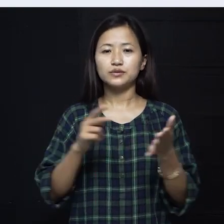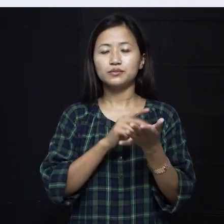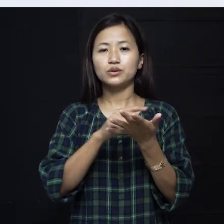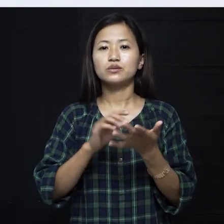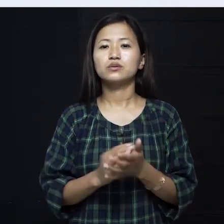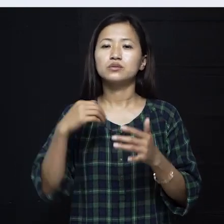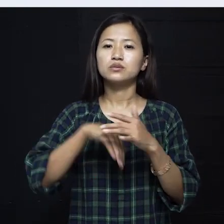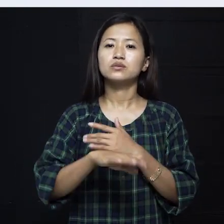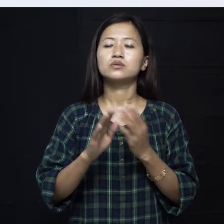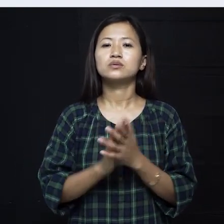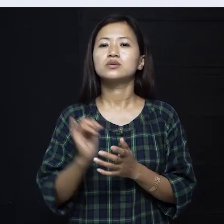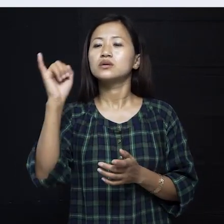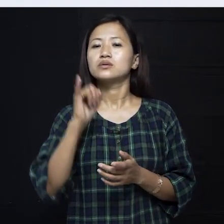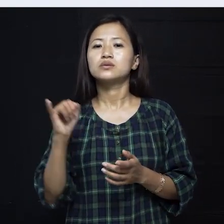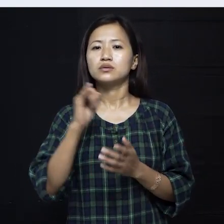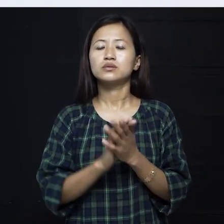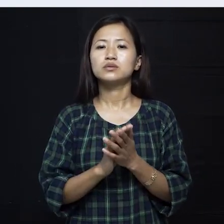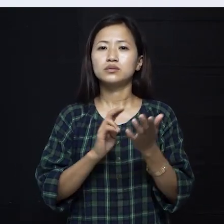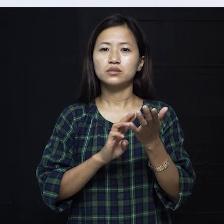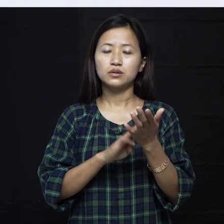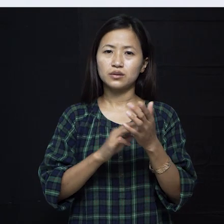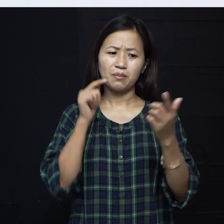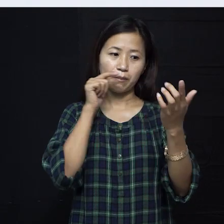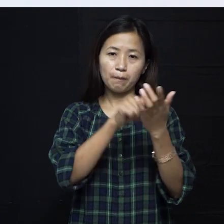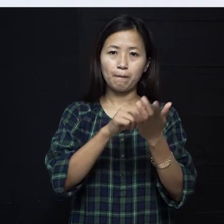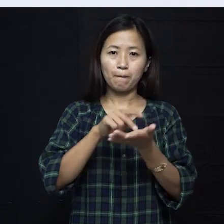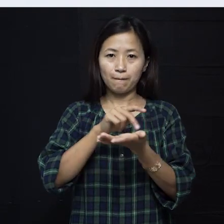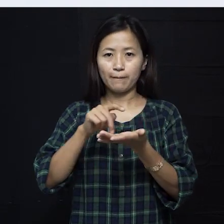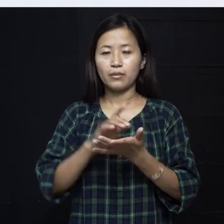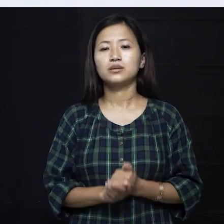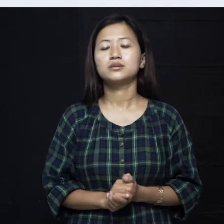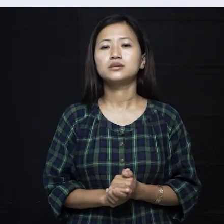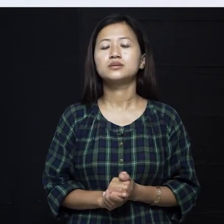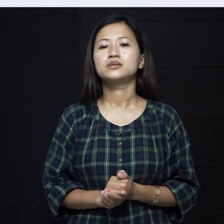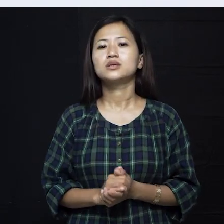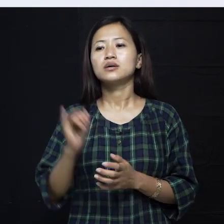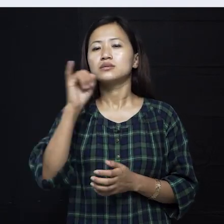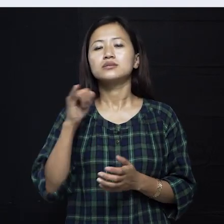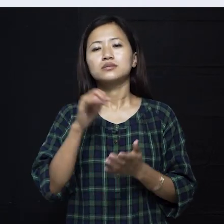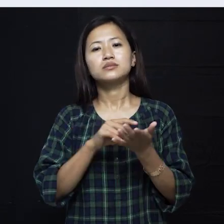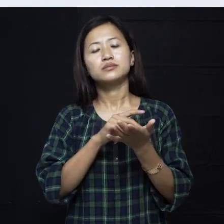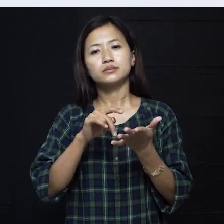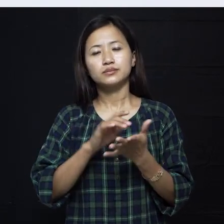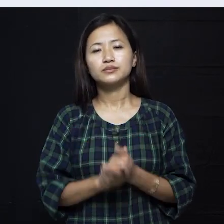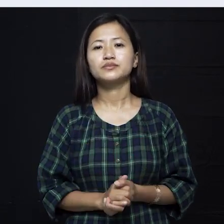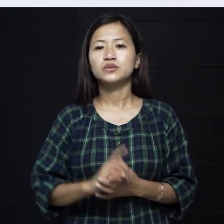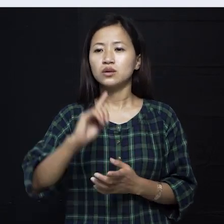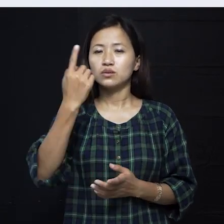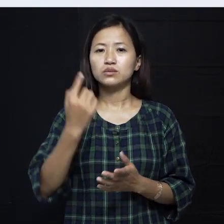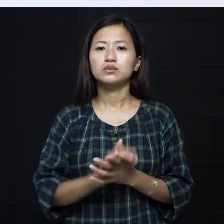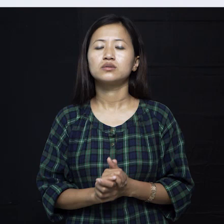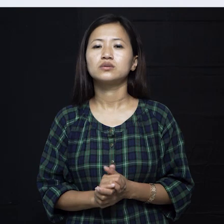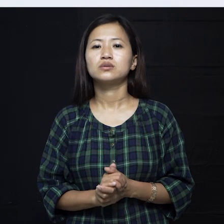parts, into, we can say, into 6 main parts. Okay, roadways are classified into 6 parts. Okay, one is